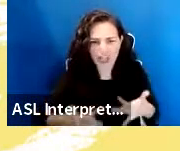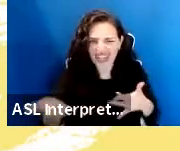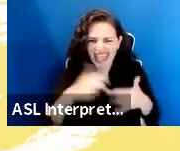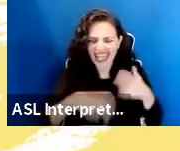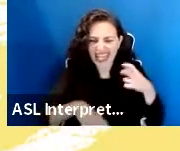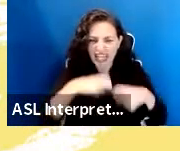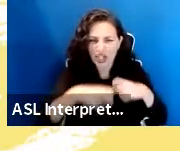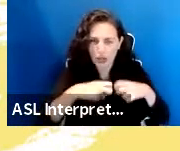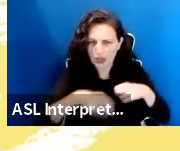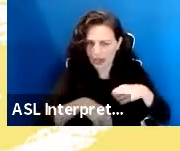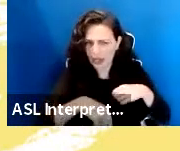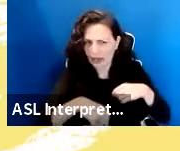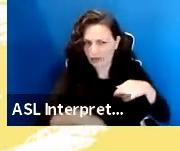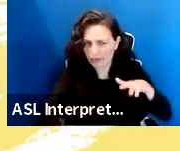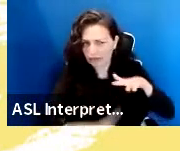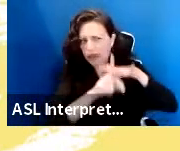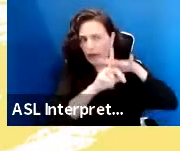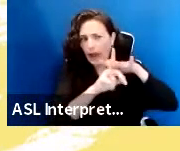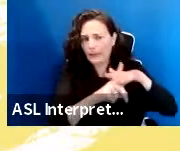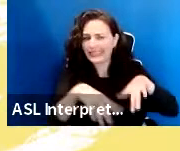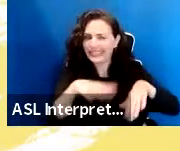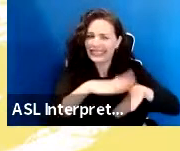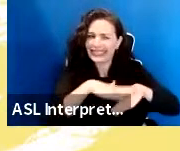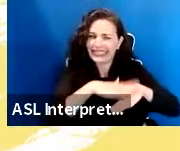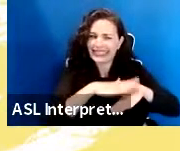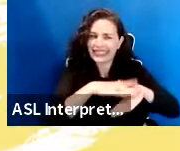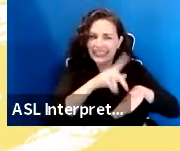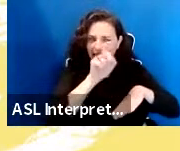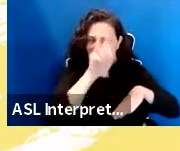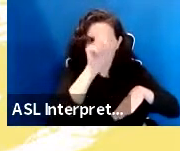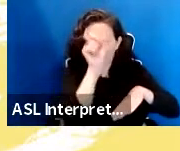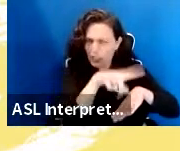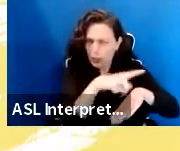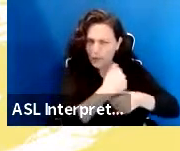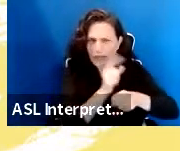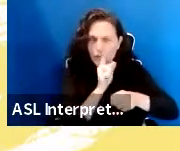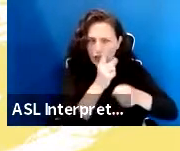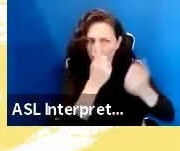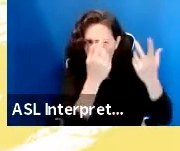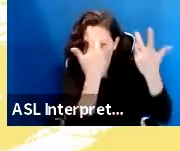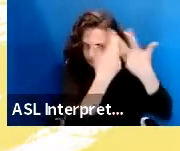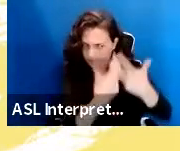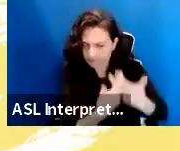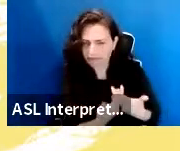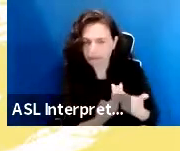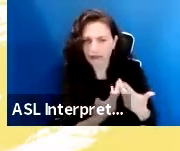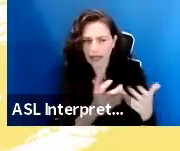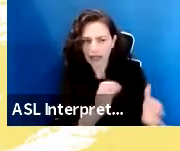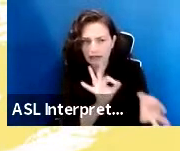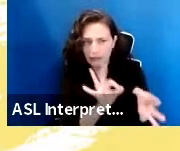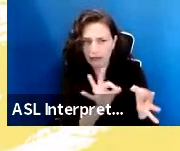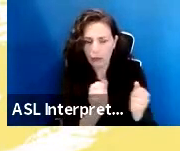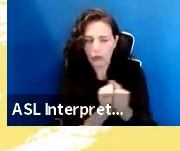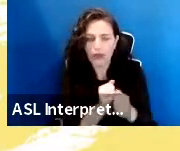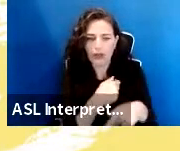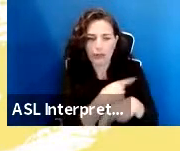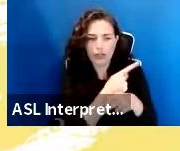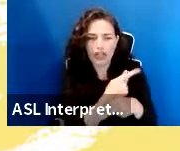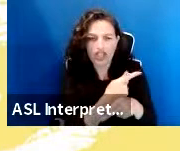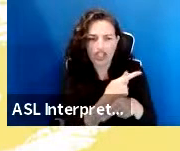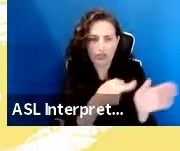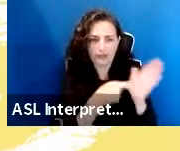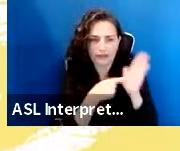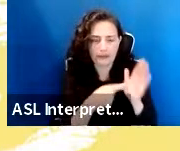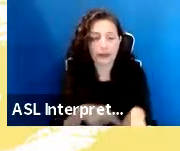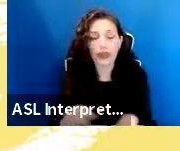that we may flag to maybe ask you about, to make sure that everything is all good with the production. We'll be